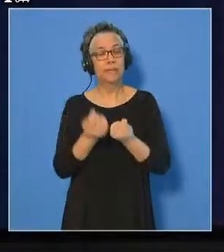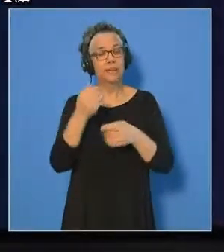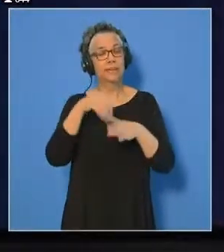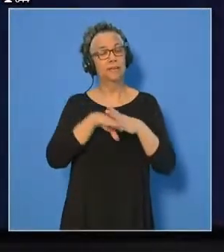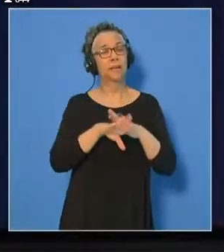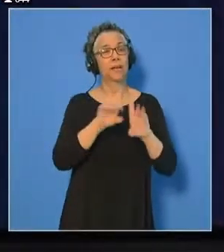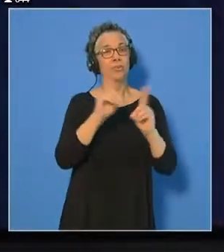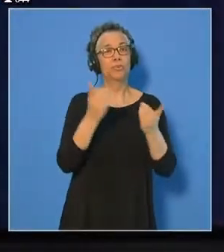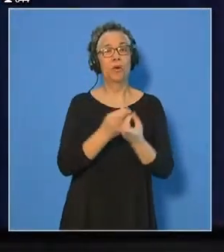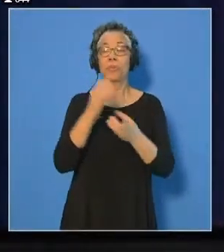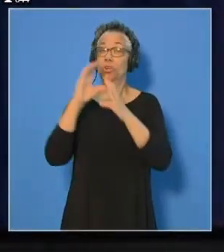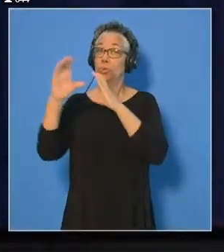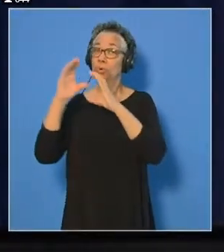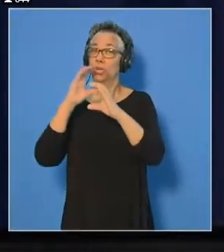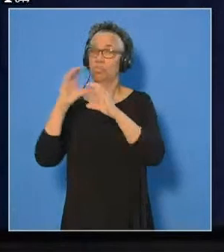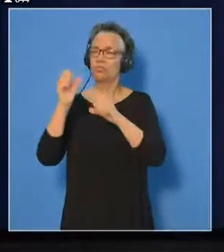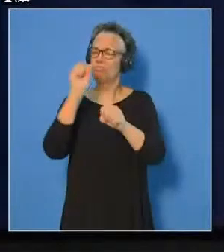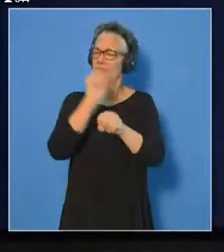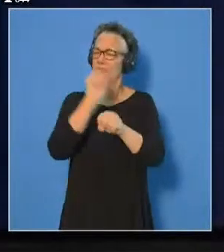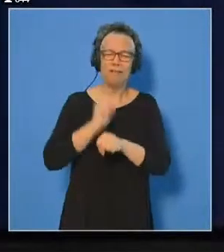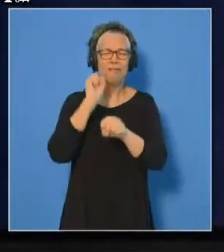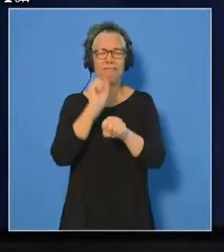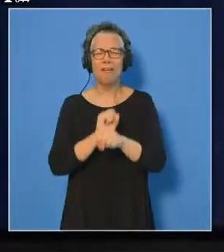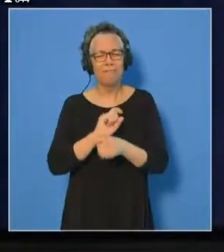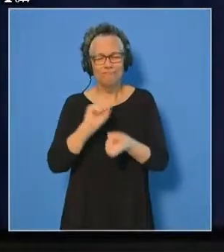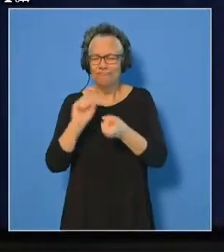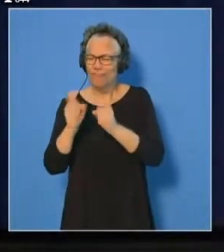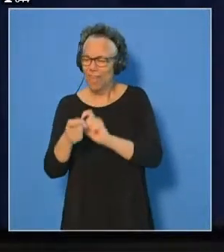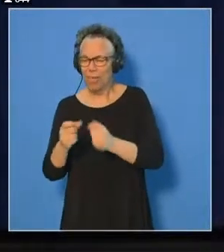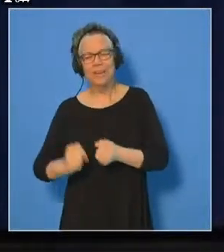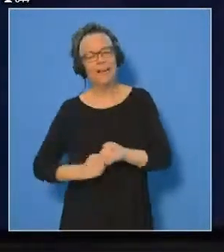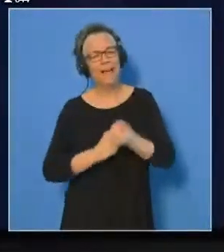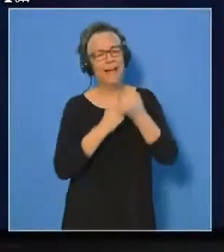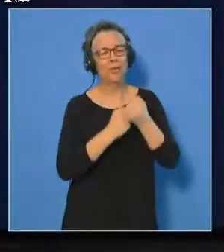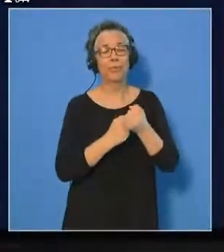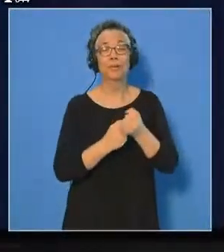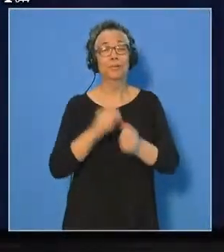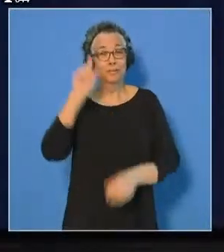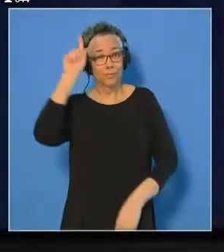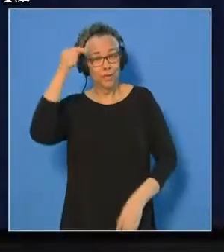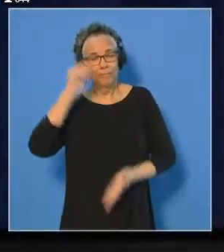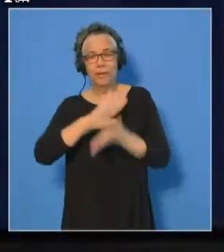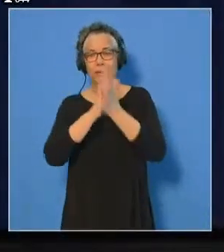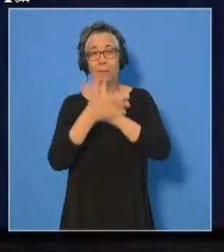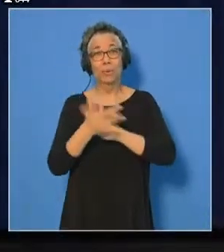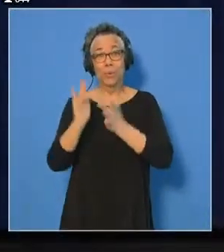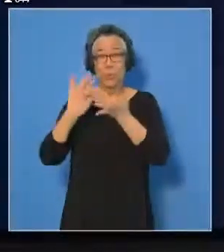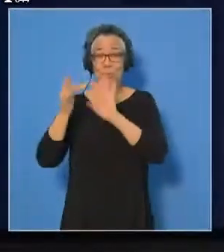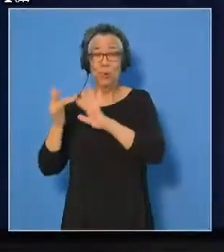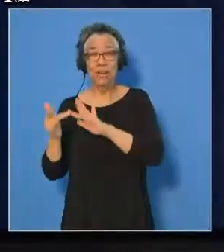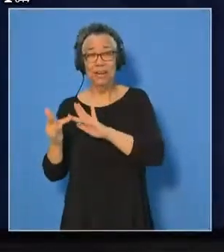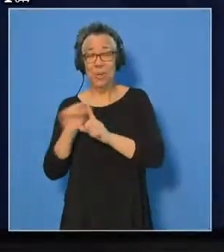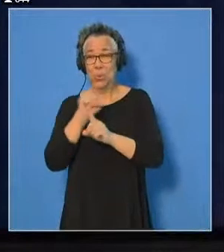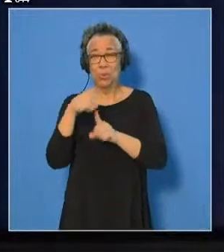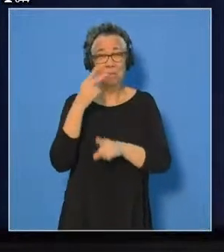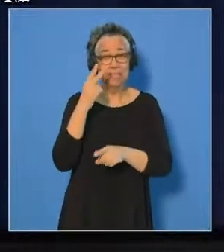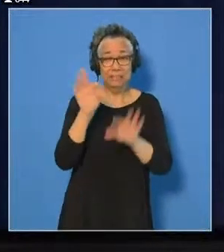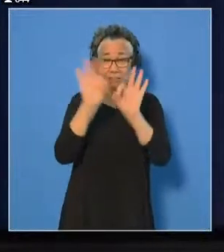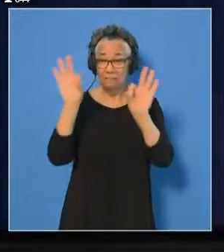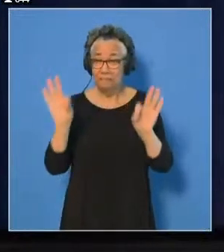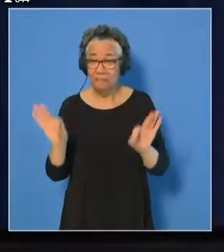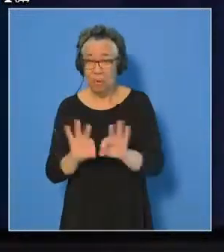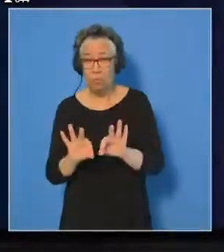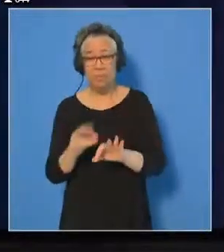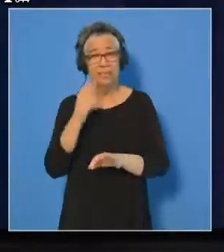Communications, who has worked so hard to transition the government to an online government. When you see these forms which are being created, when you see